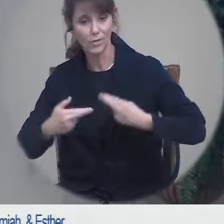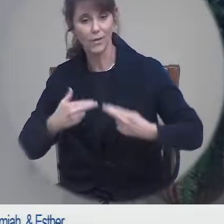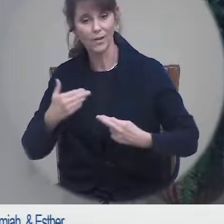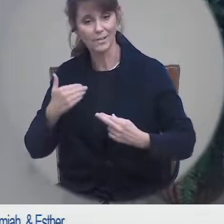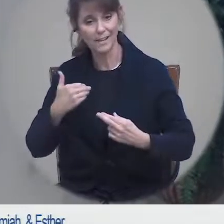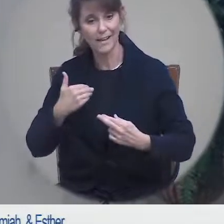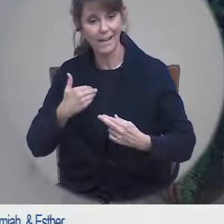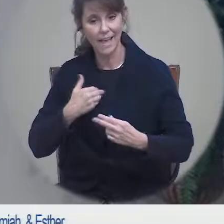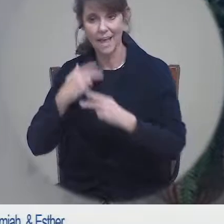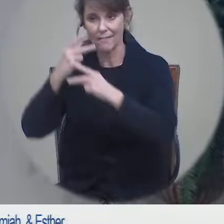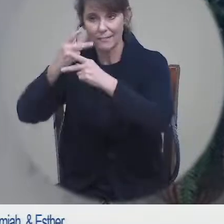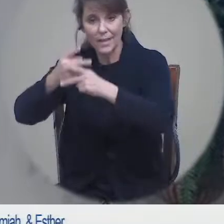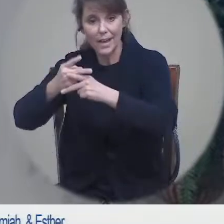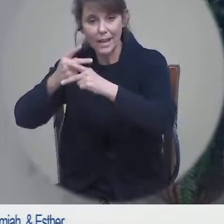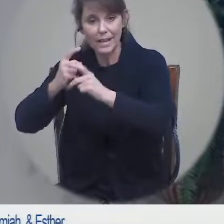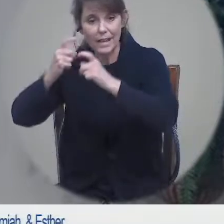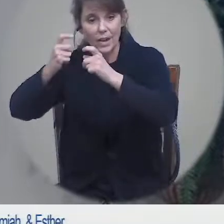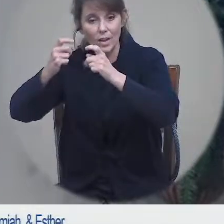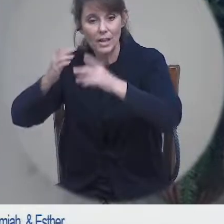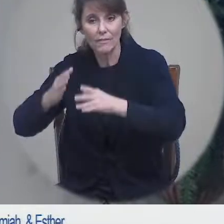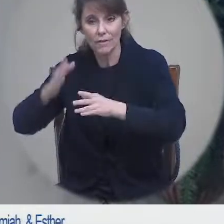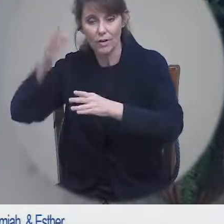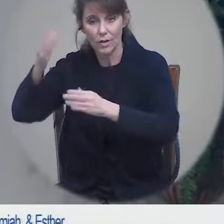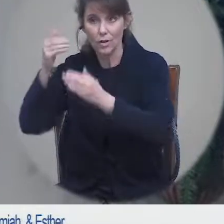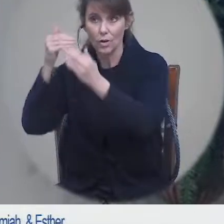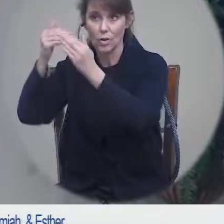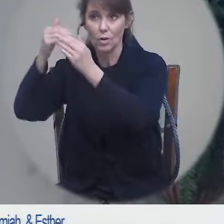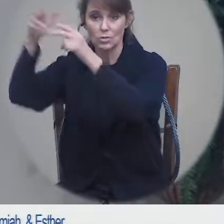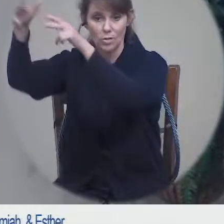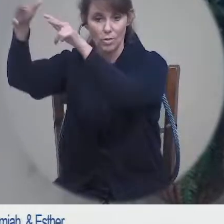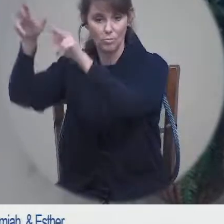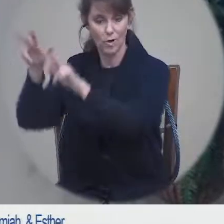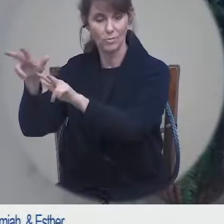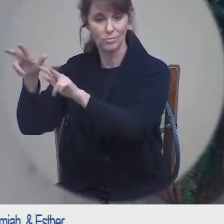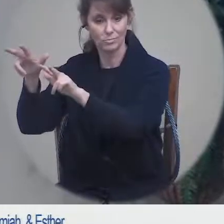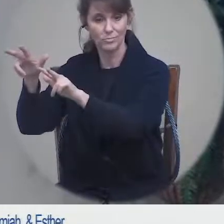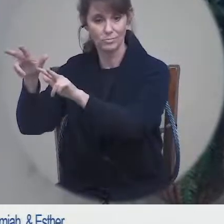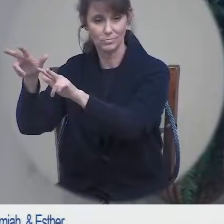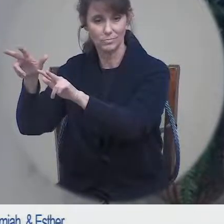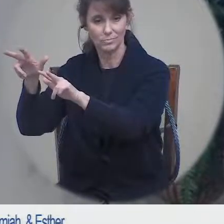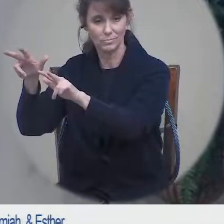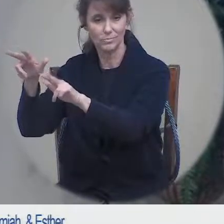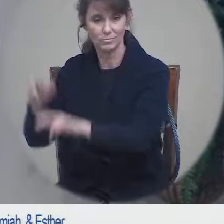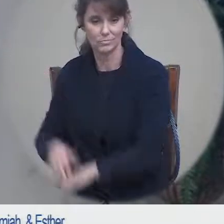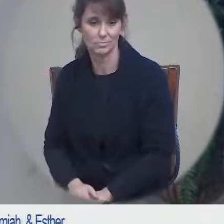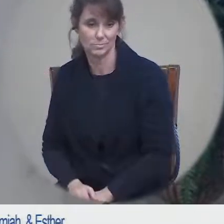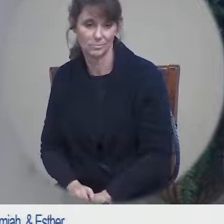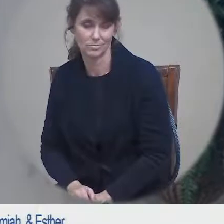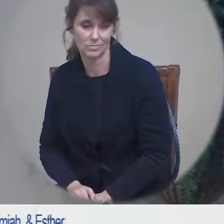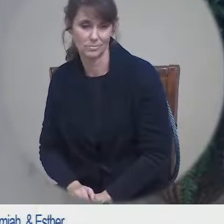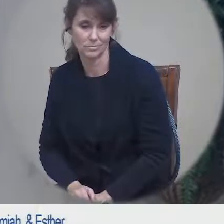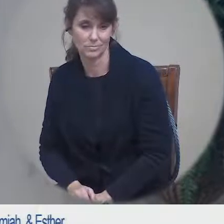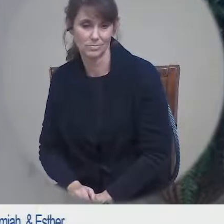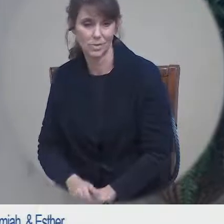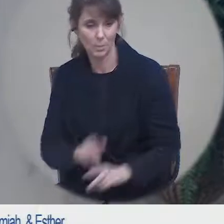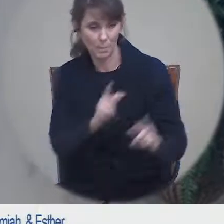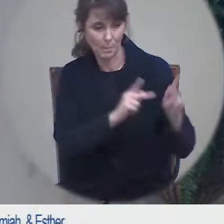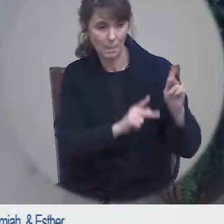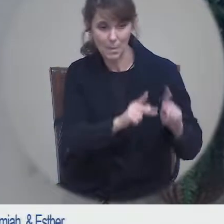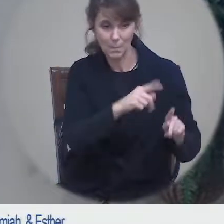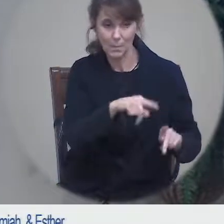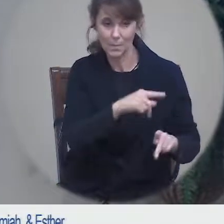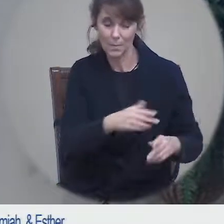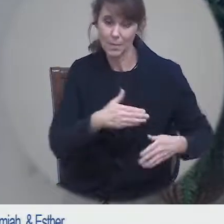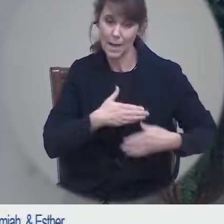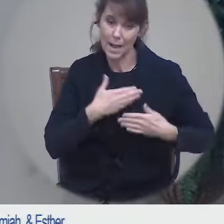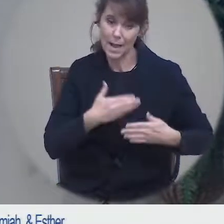in Shushan must have felt hope when he remembered the queen was a Jewess. Today, let us be glad that Jesus